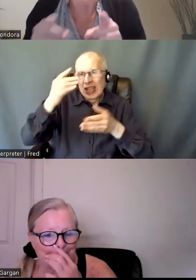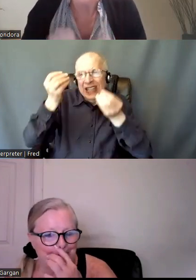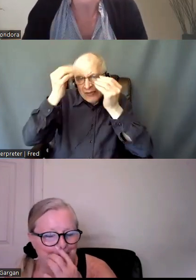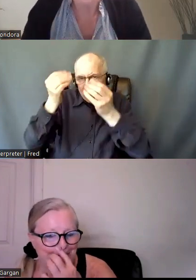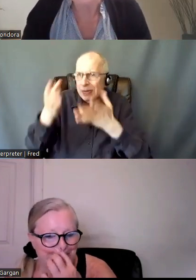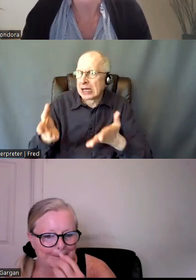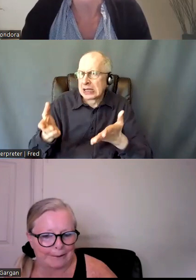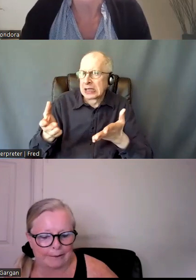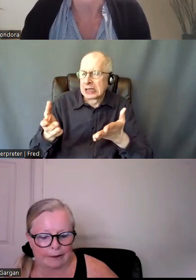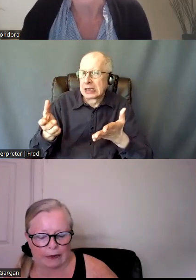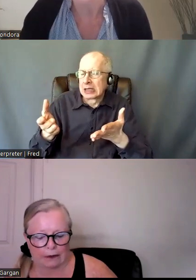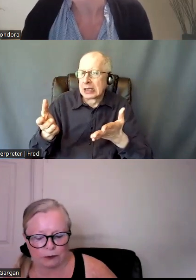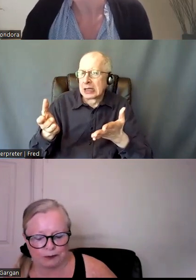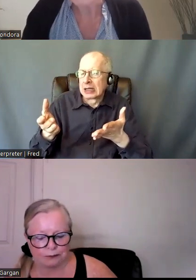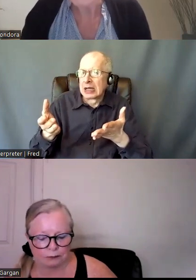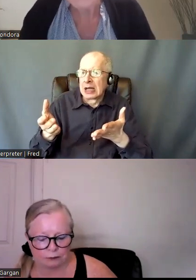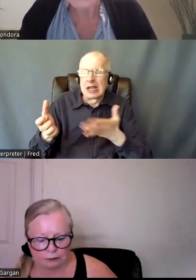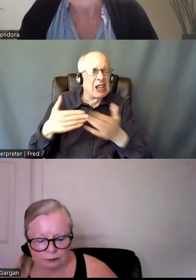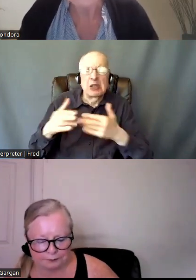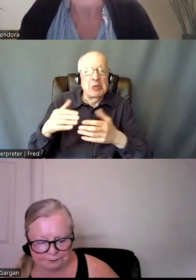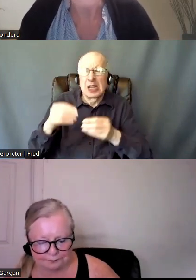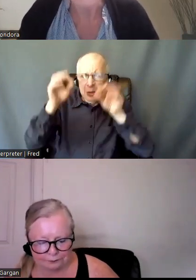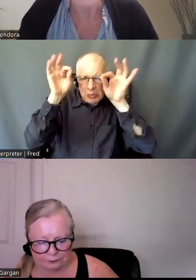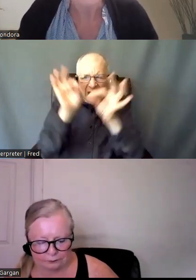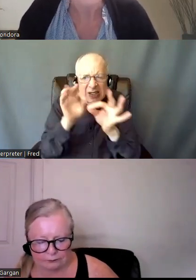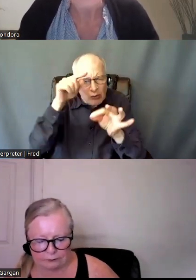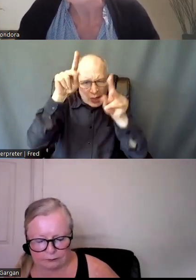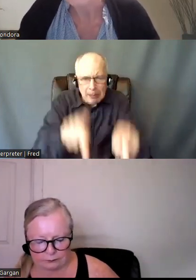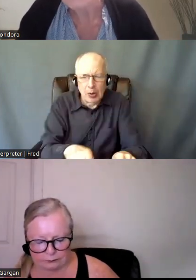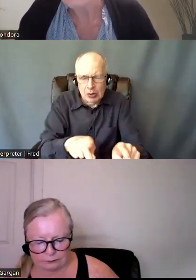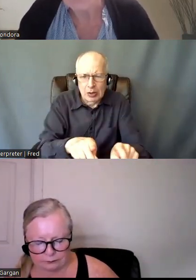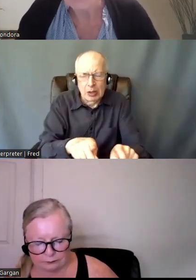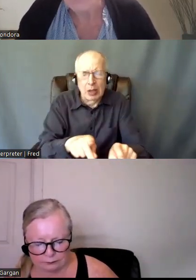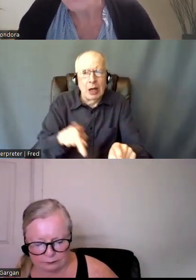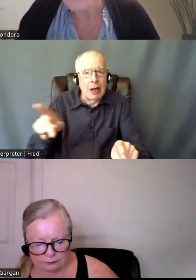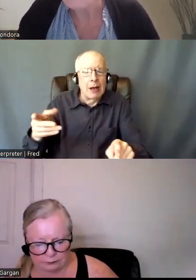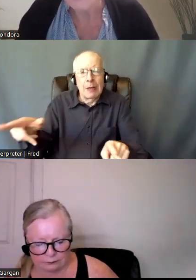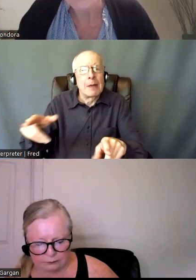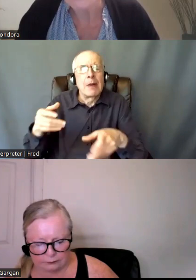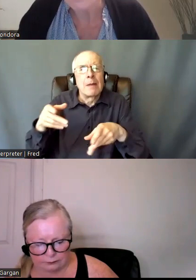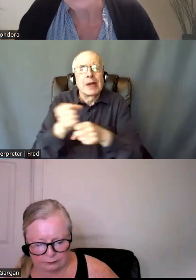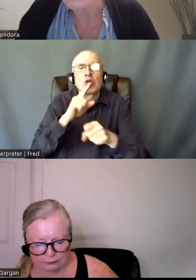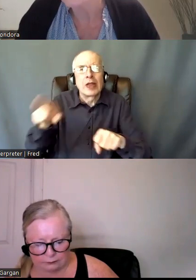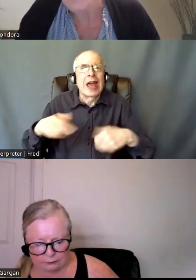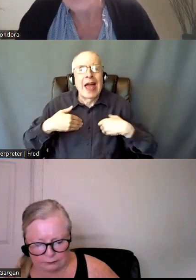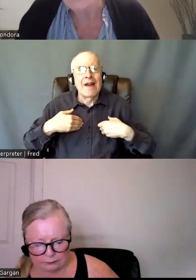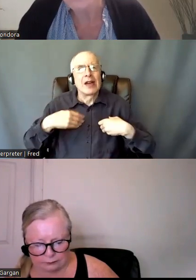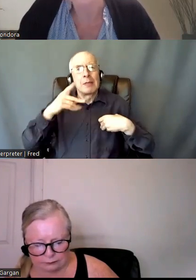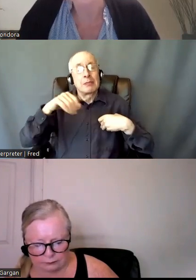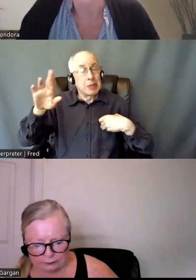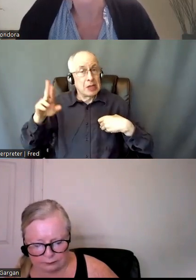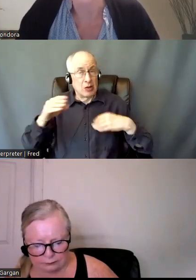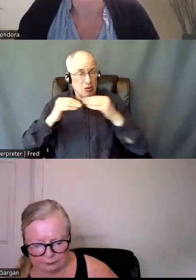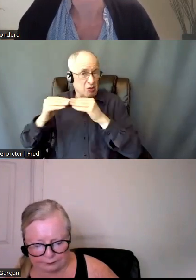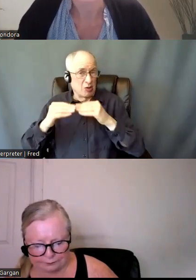information specific just to their loved one, making sure that they have peer support and perhaps access to a family